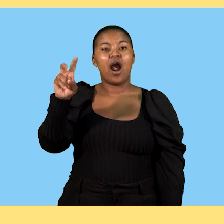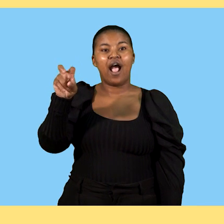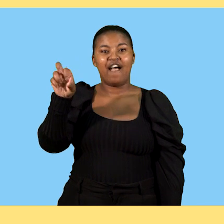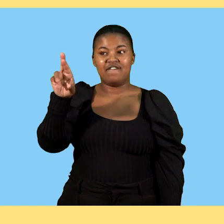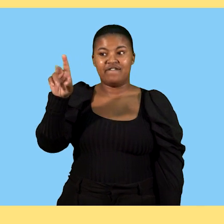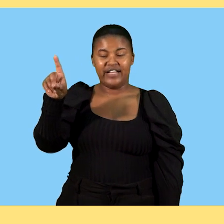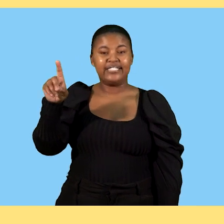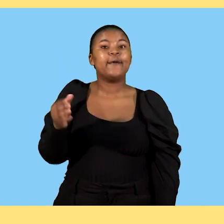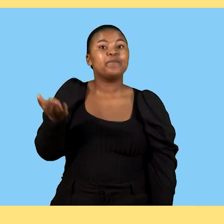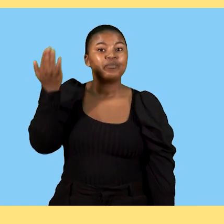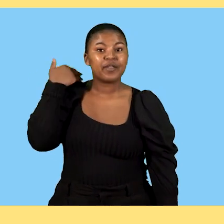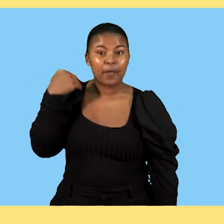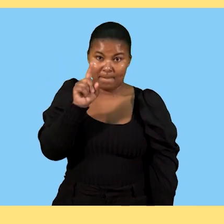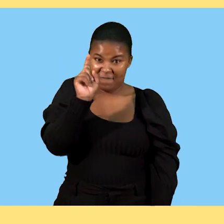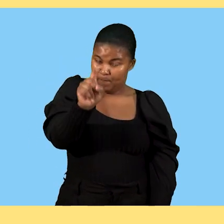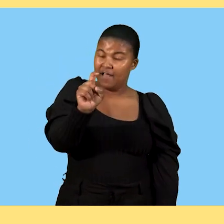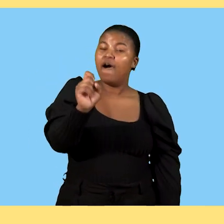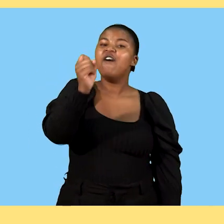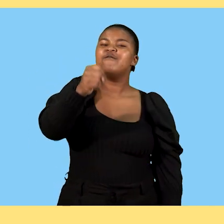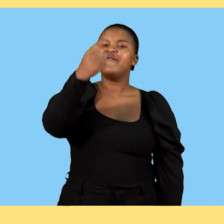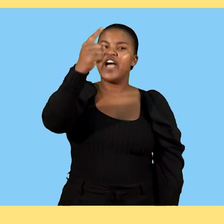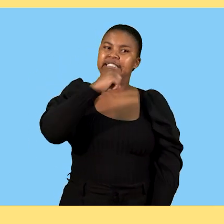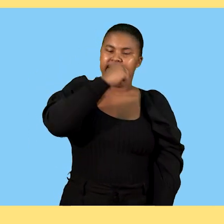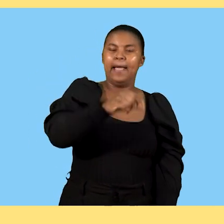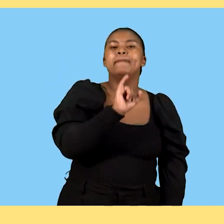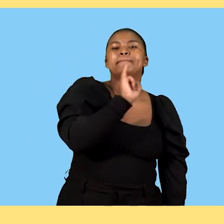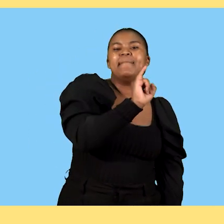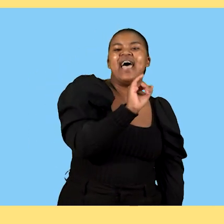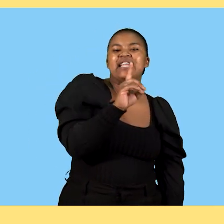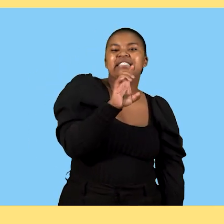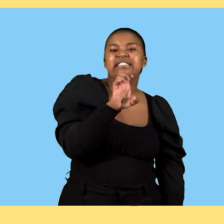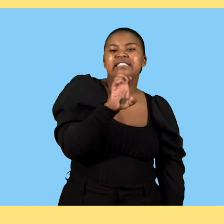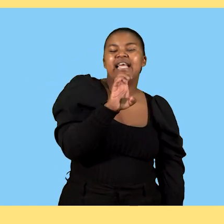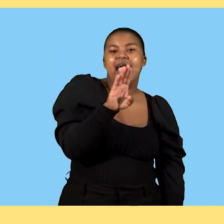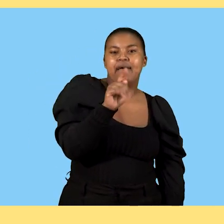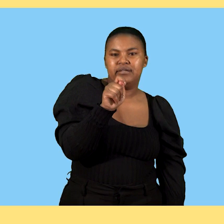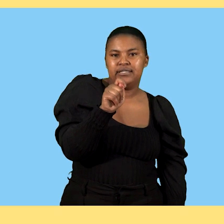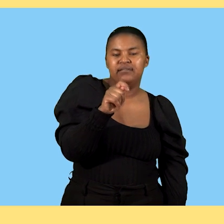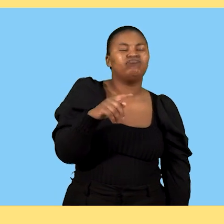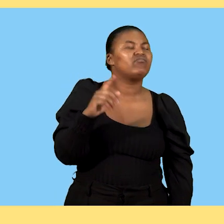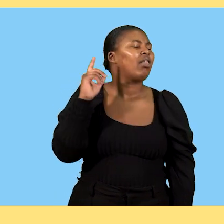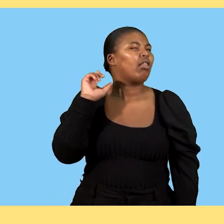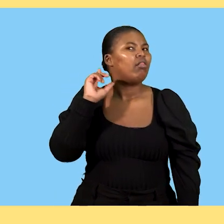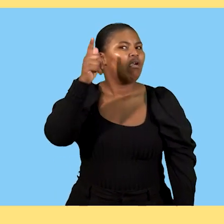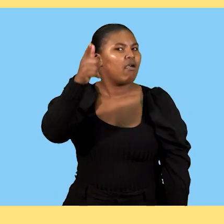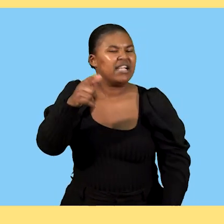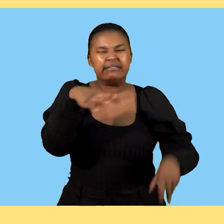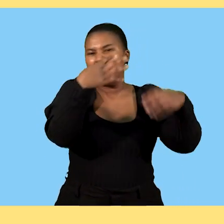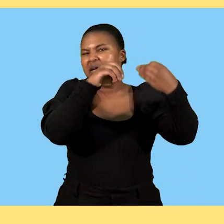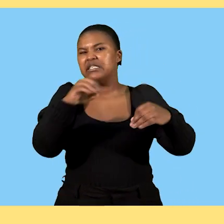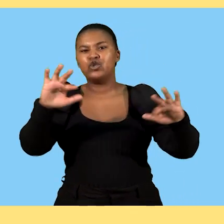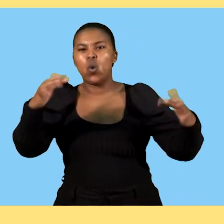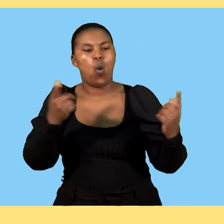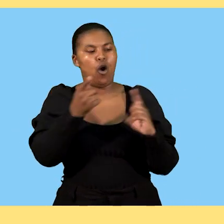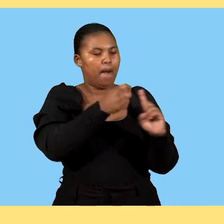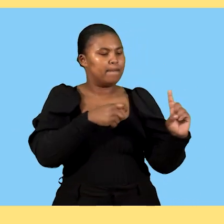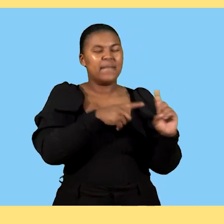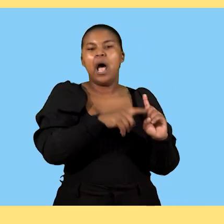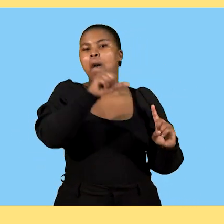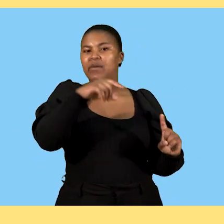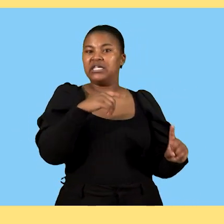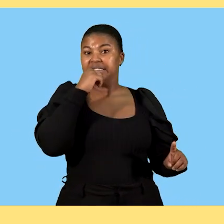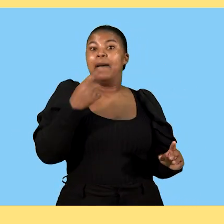written off as a bad debt, and then we can say in the next financial period, then the individual or the business comes